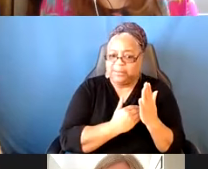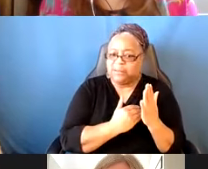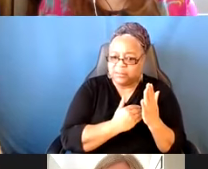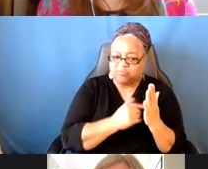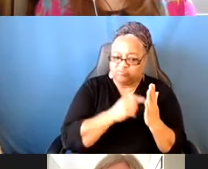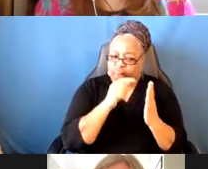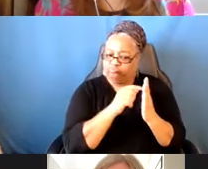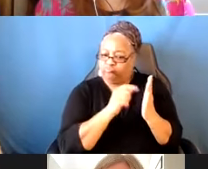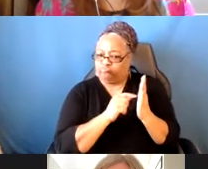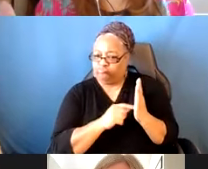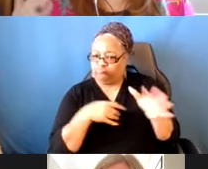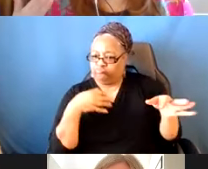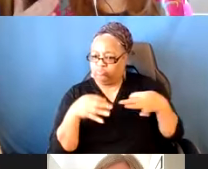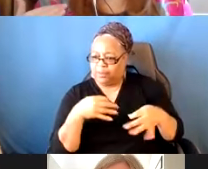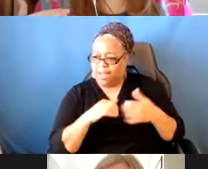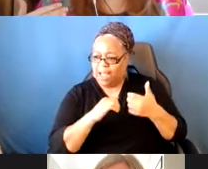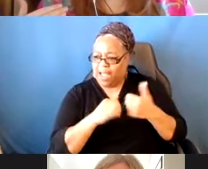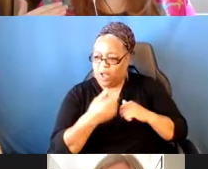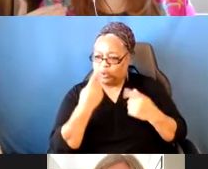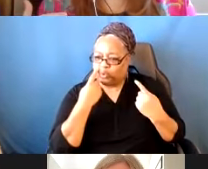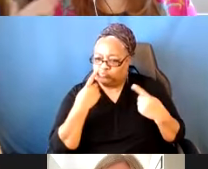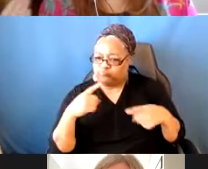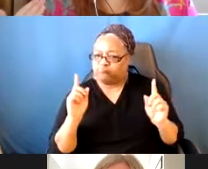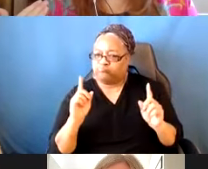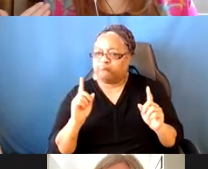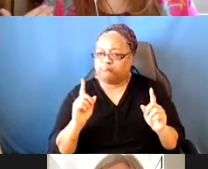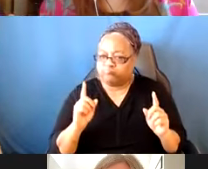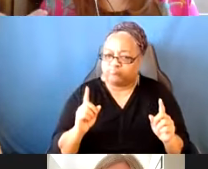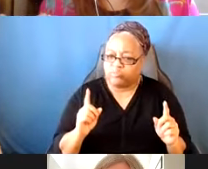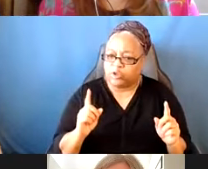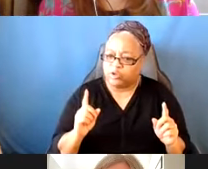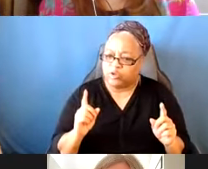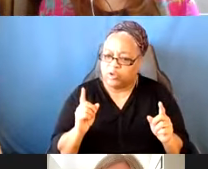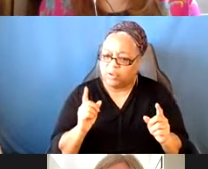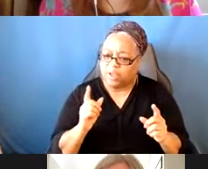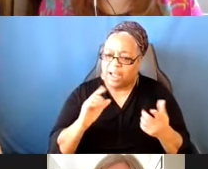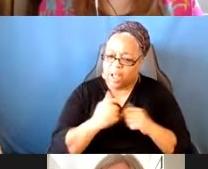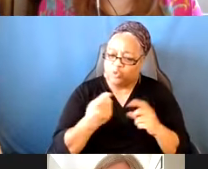might keep themselves busy to distract from the emotional